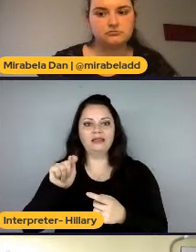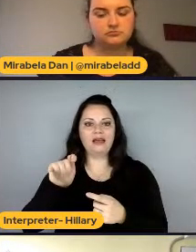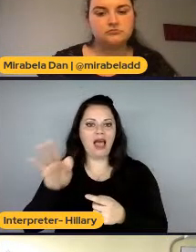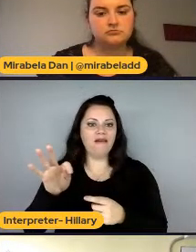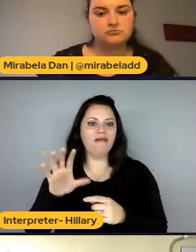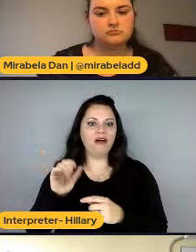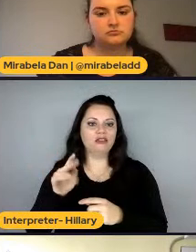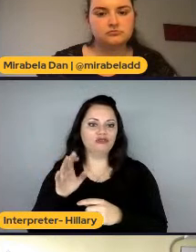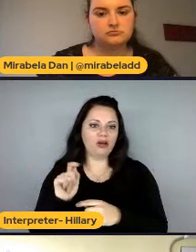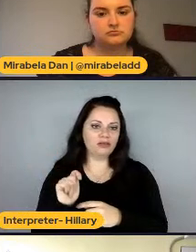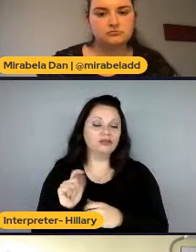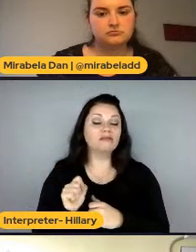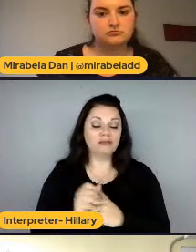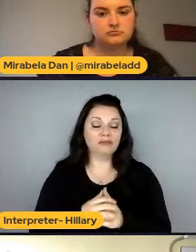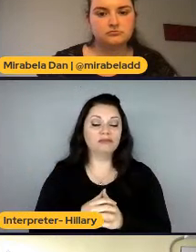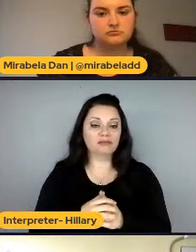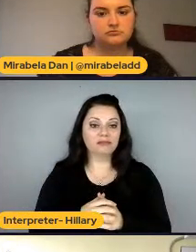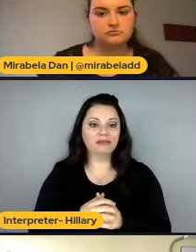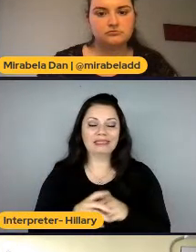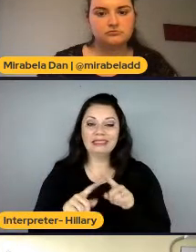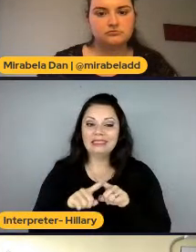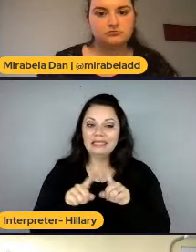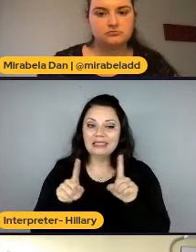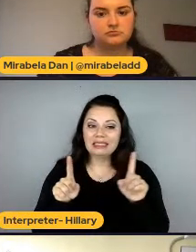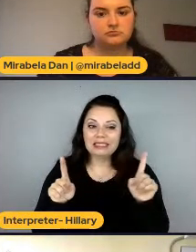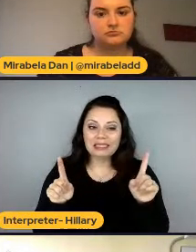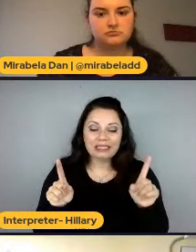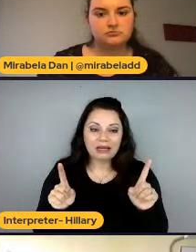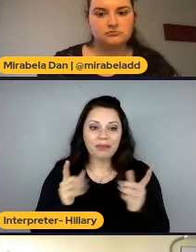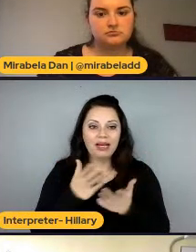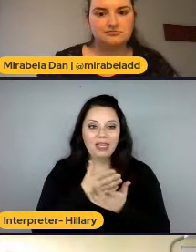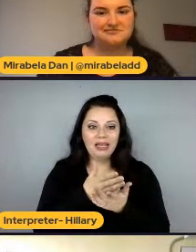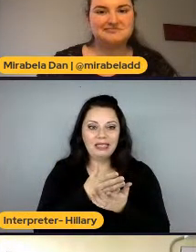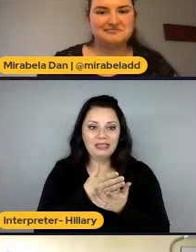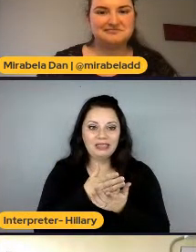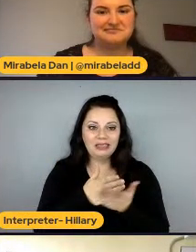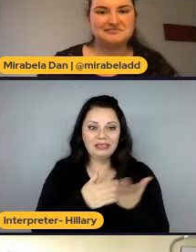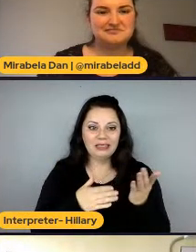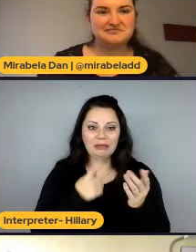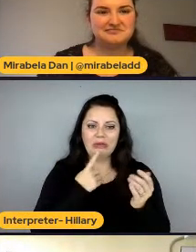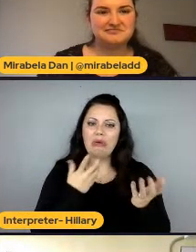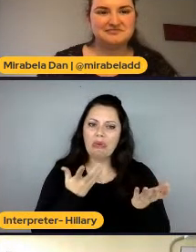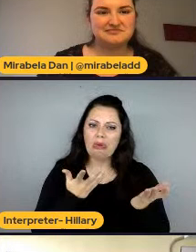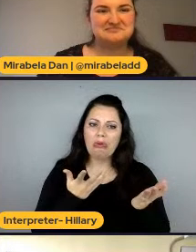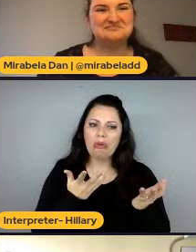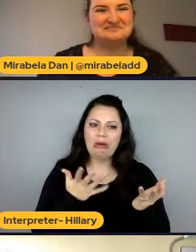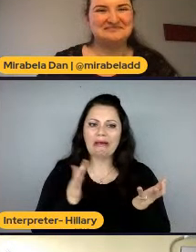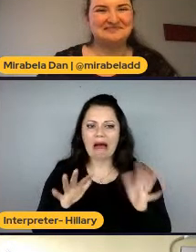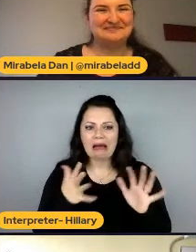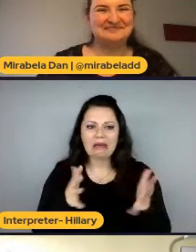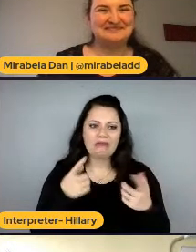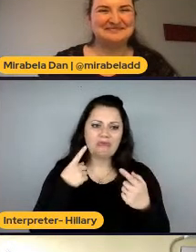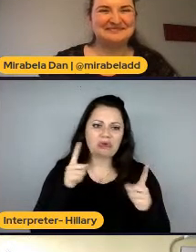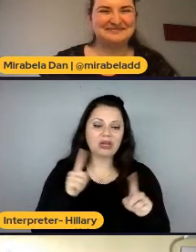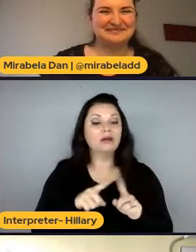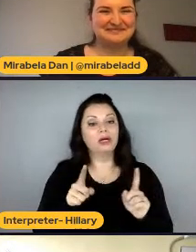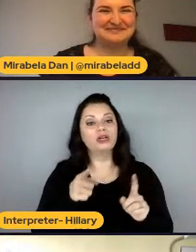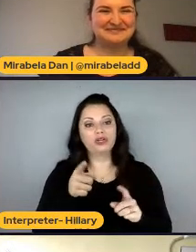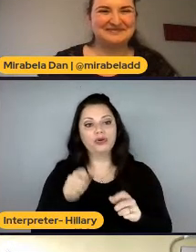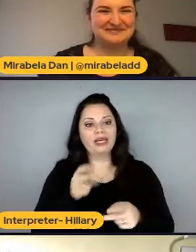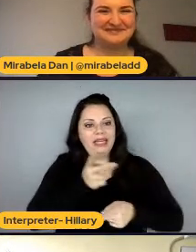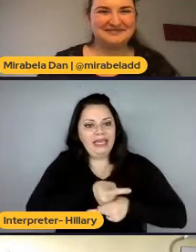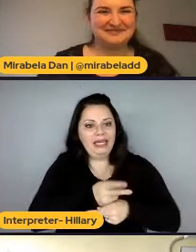constructs, but something to that extent would also kind of work. But yeah, you can keep your